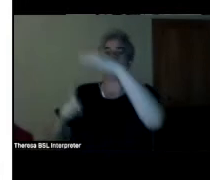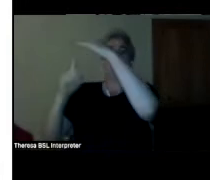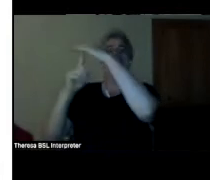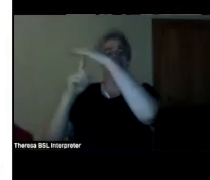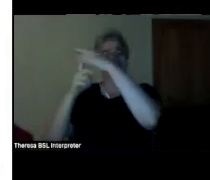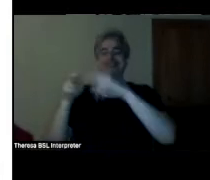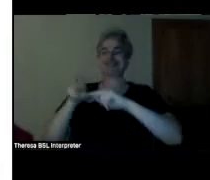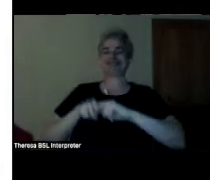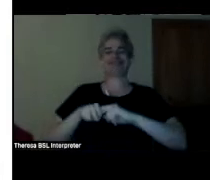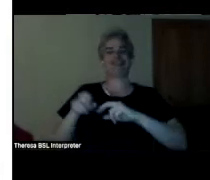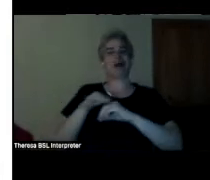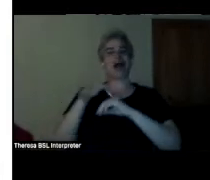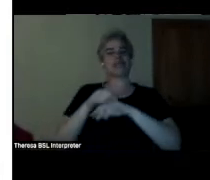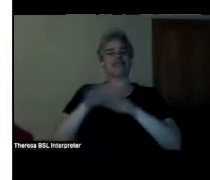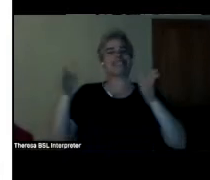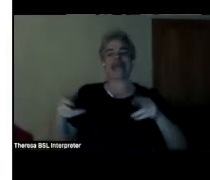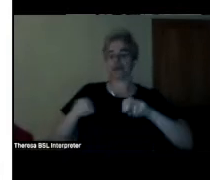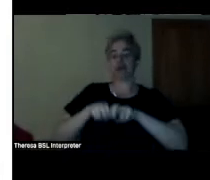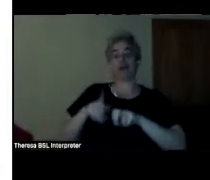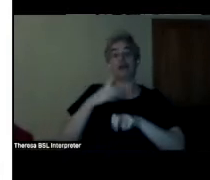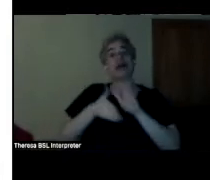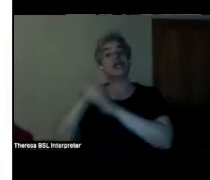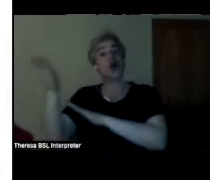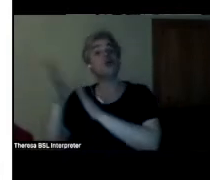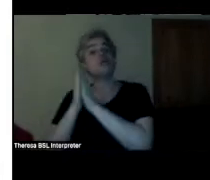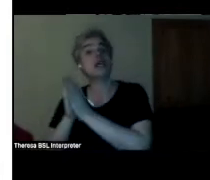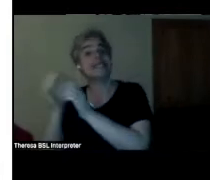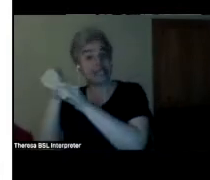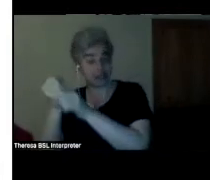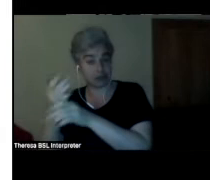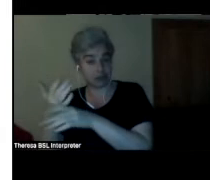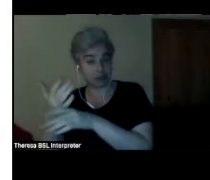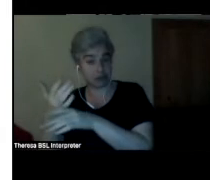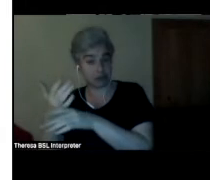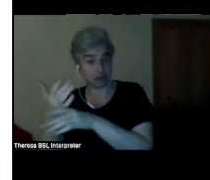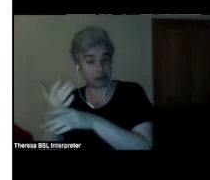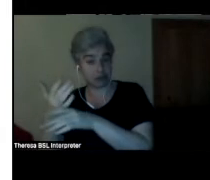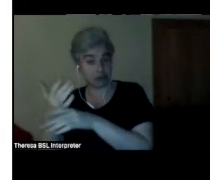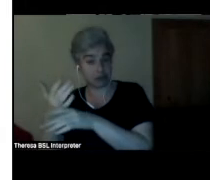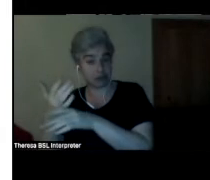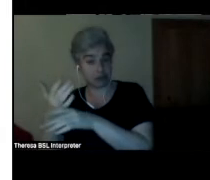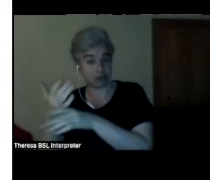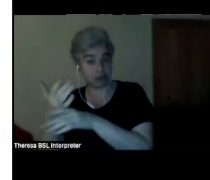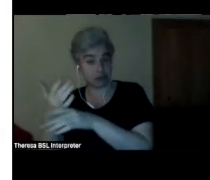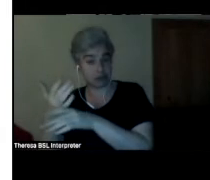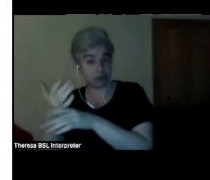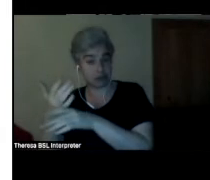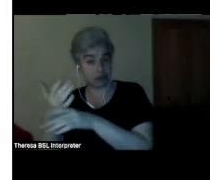table. You may go to the Sunday school if you like it," she said.